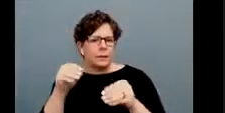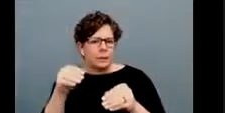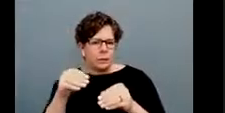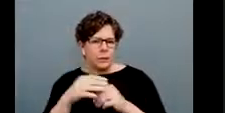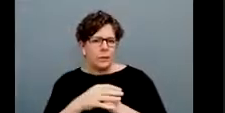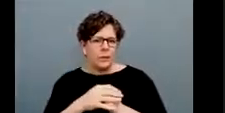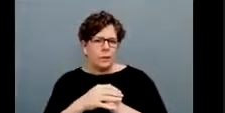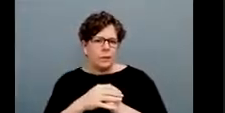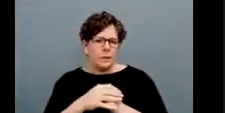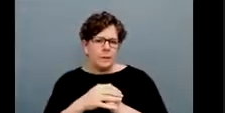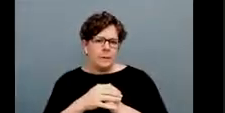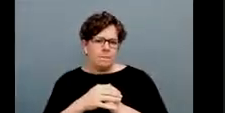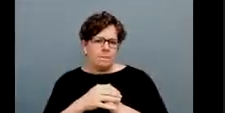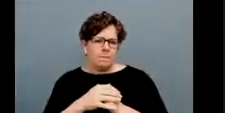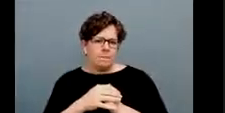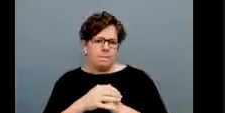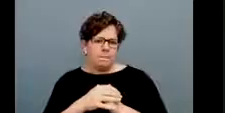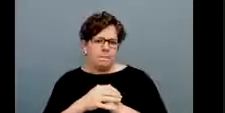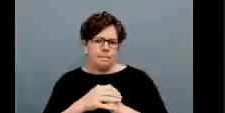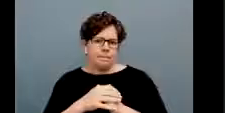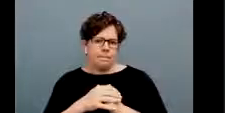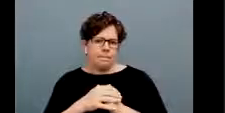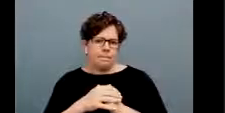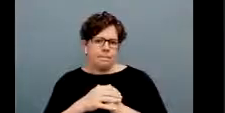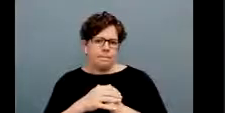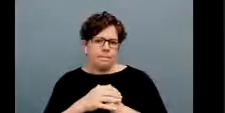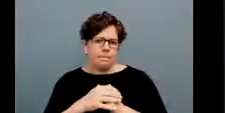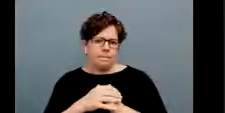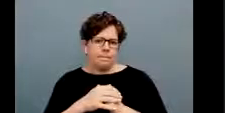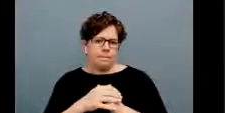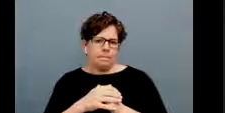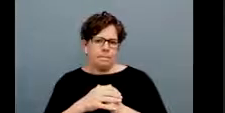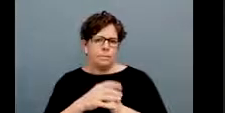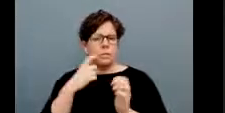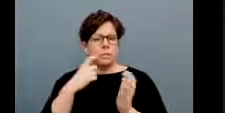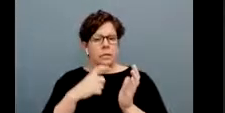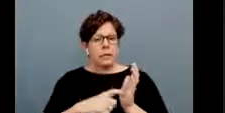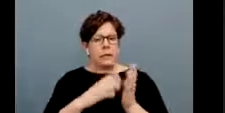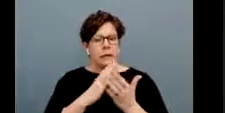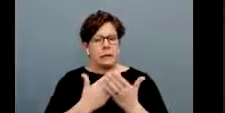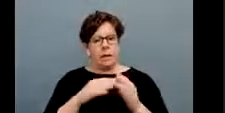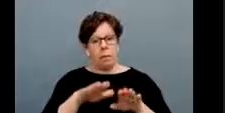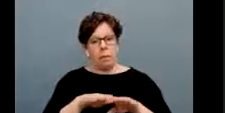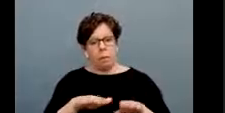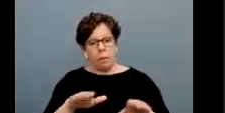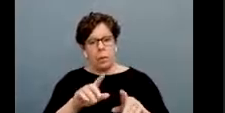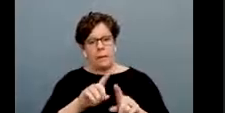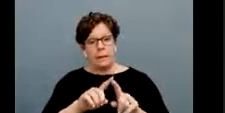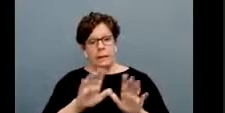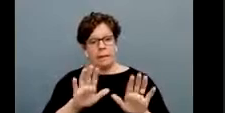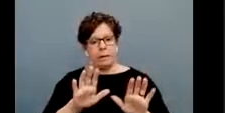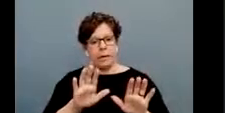And if you'll notice, some of the flooring and other fixtures feature design